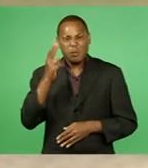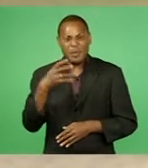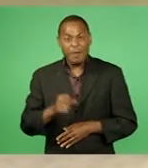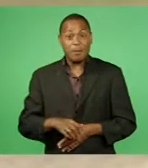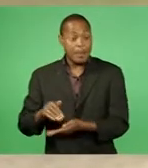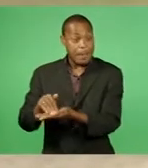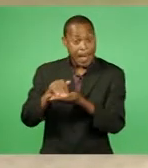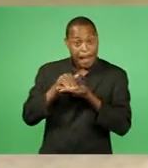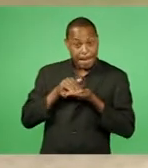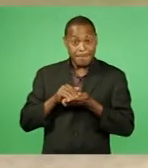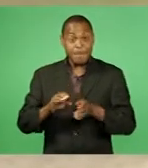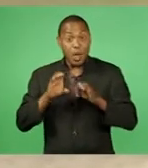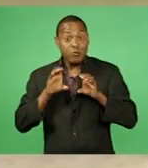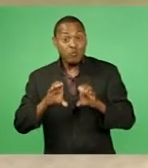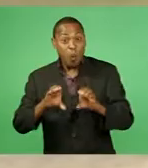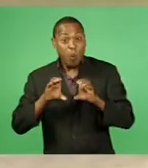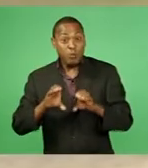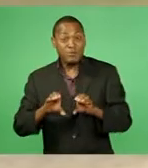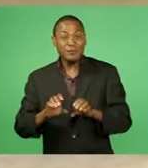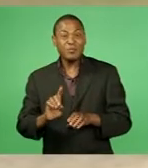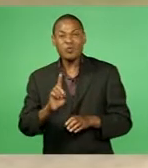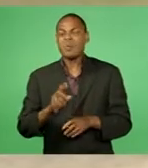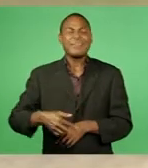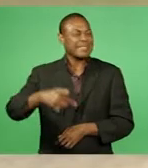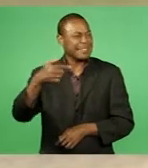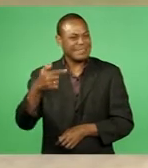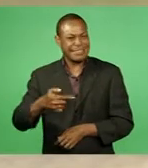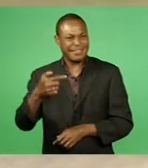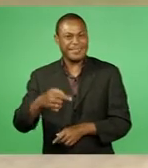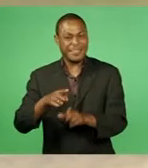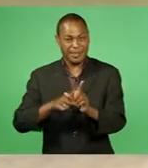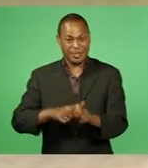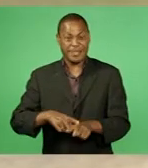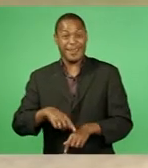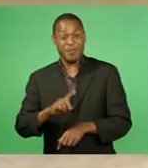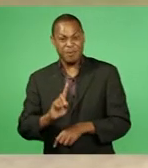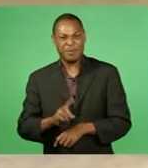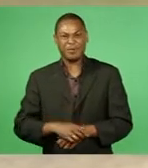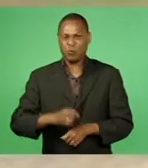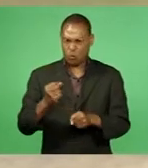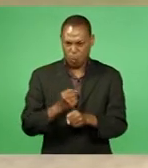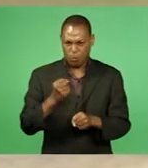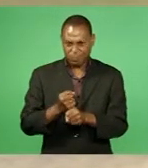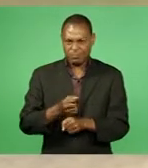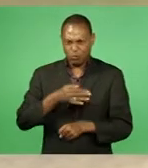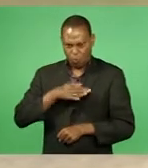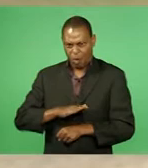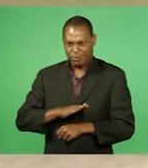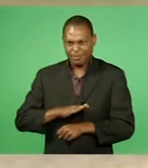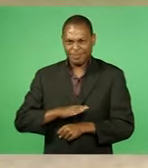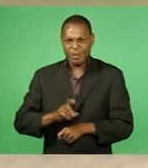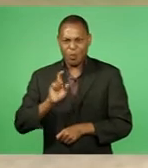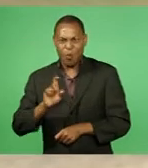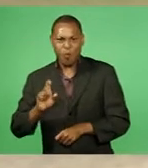coach Joshua Tawake and guardians, the 17-year-old is now a gold medal prospect for the upcoming Fiji finals.